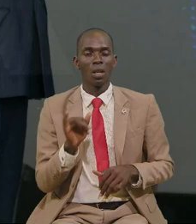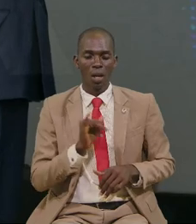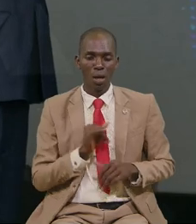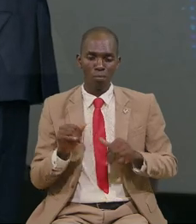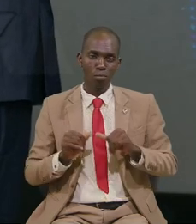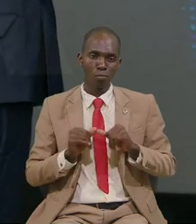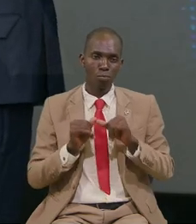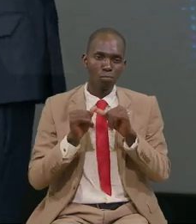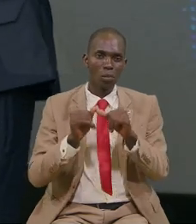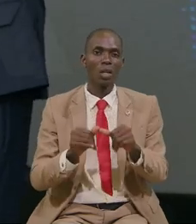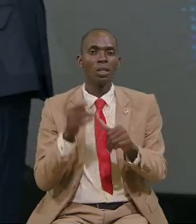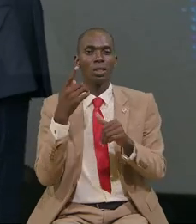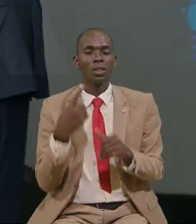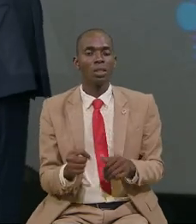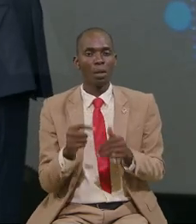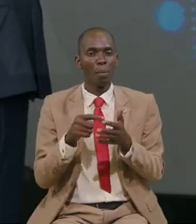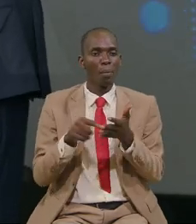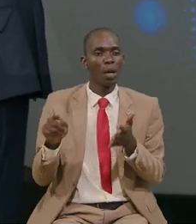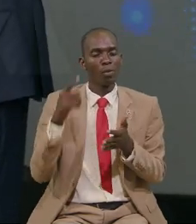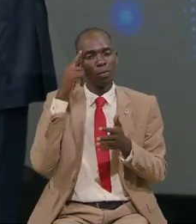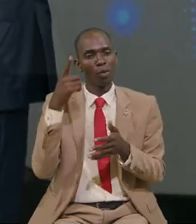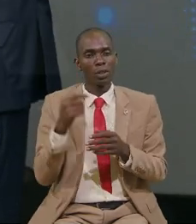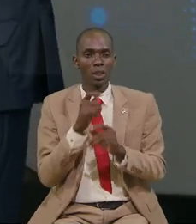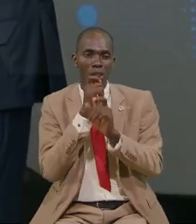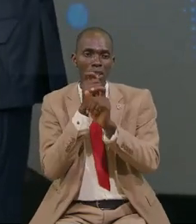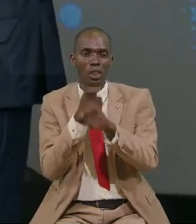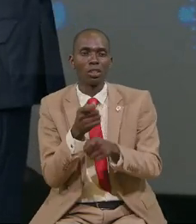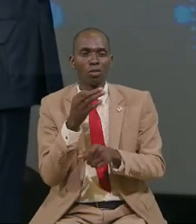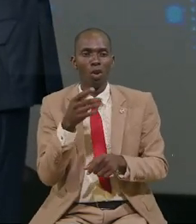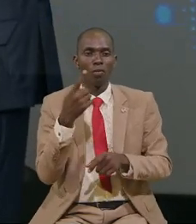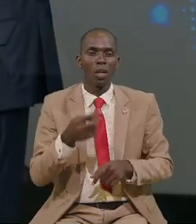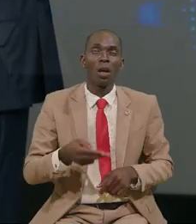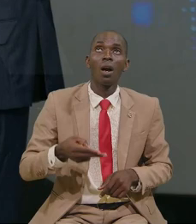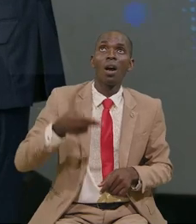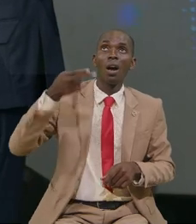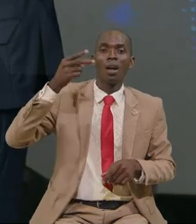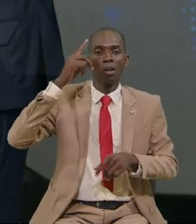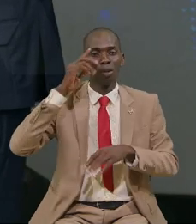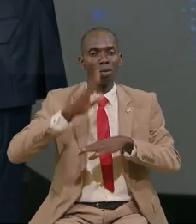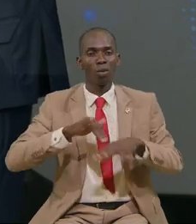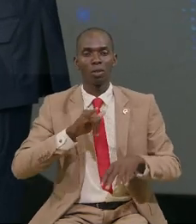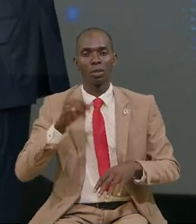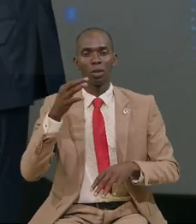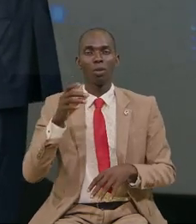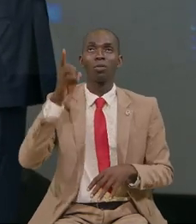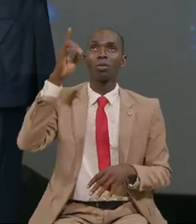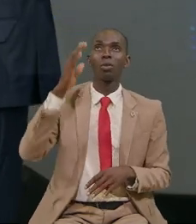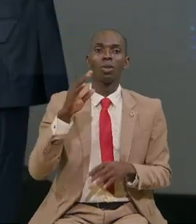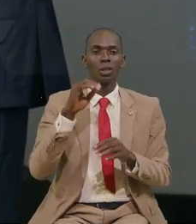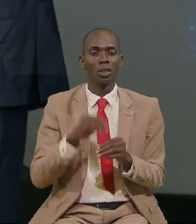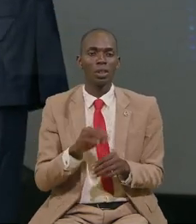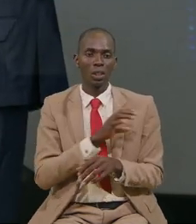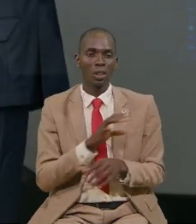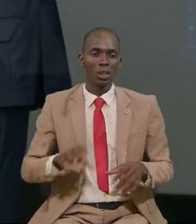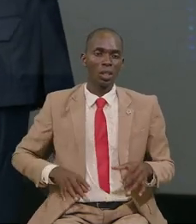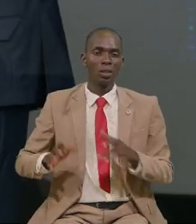the mark for the prize of the high calling of God in Christ